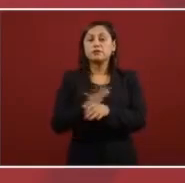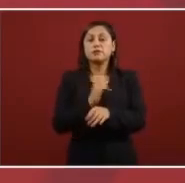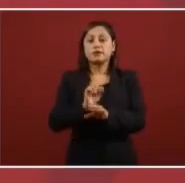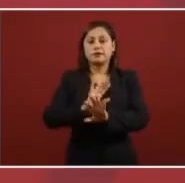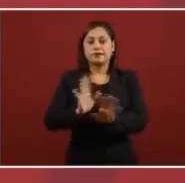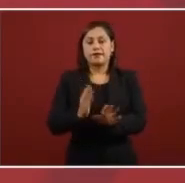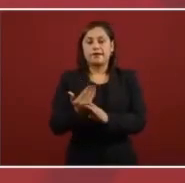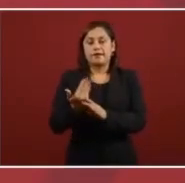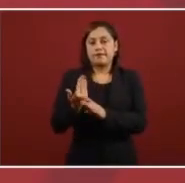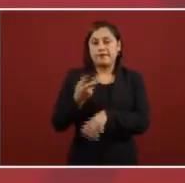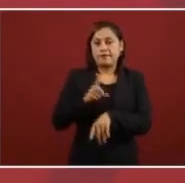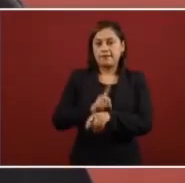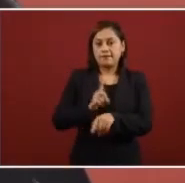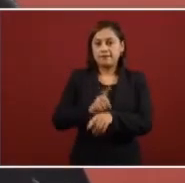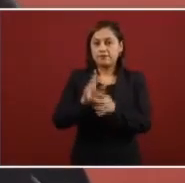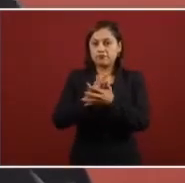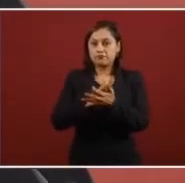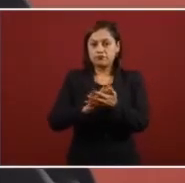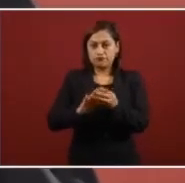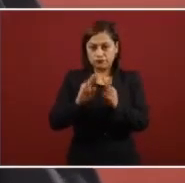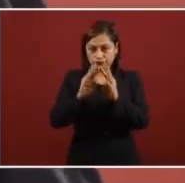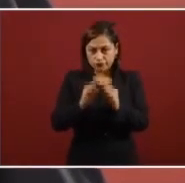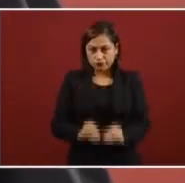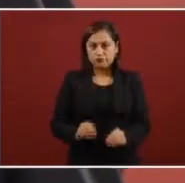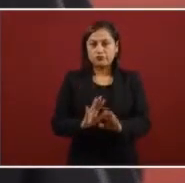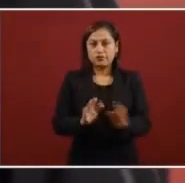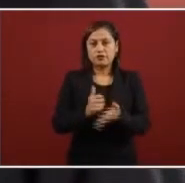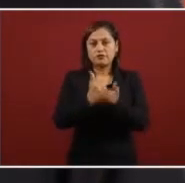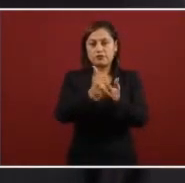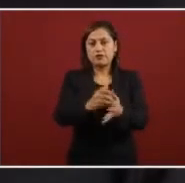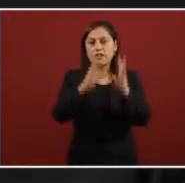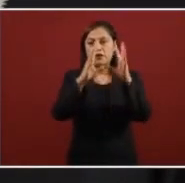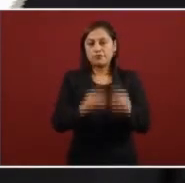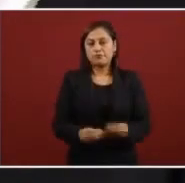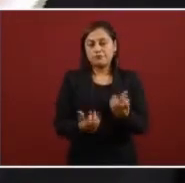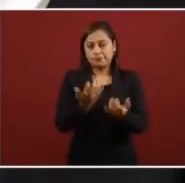and they were already put off about 90%.